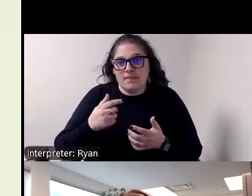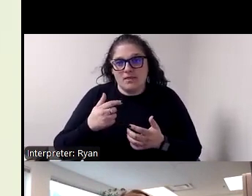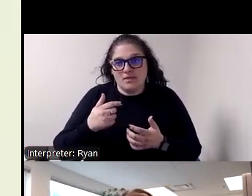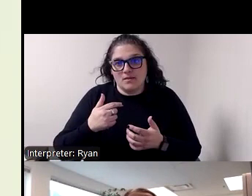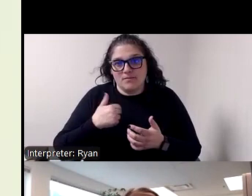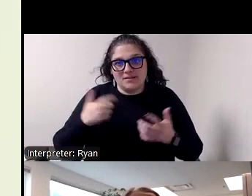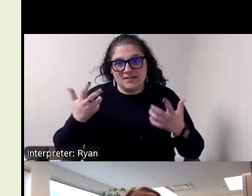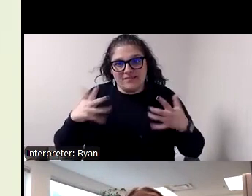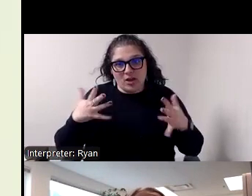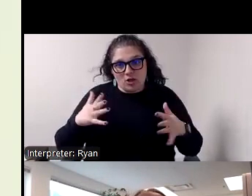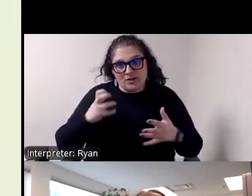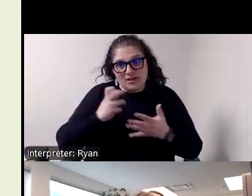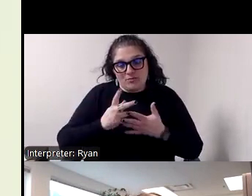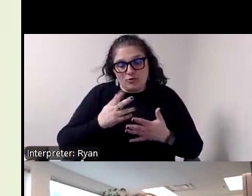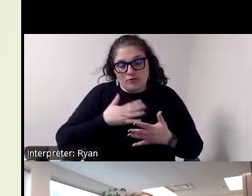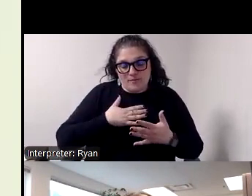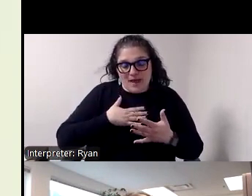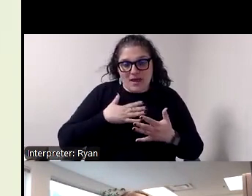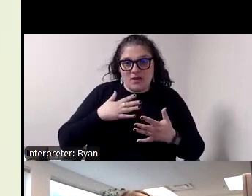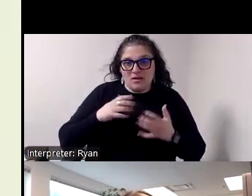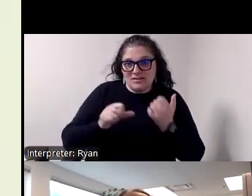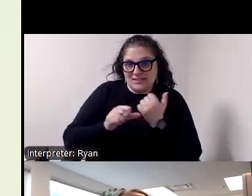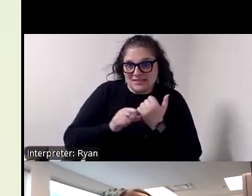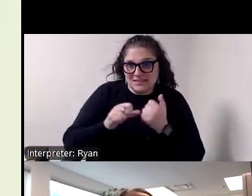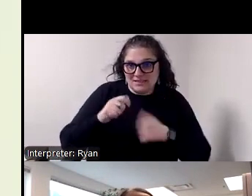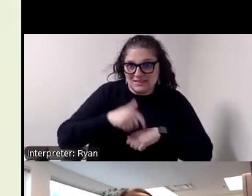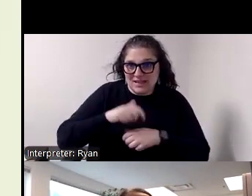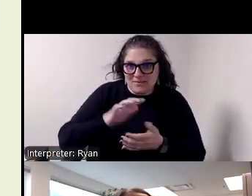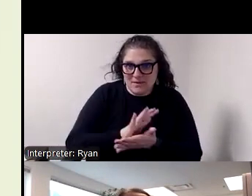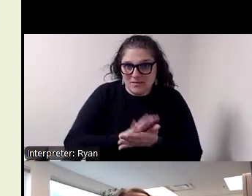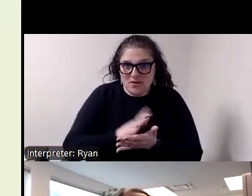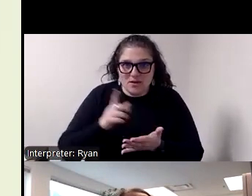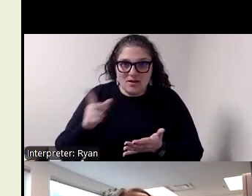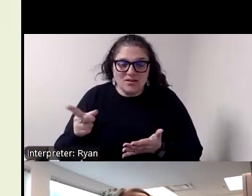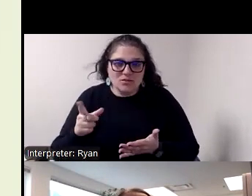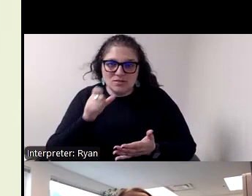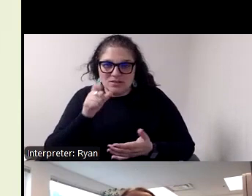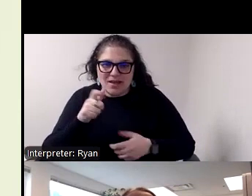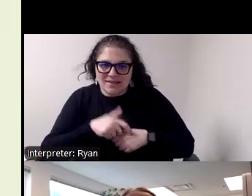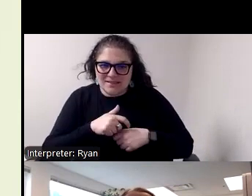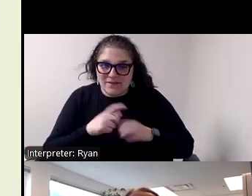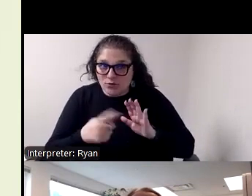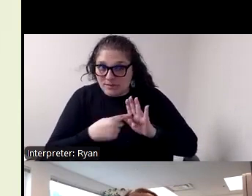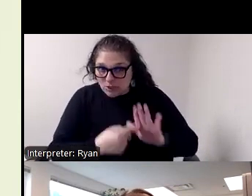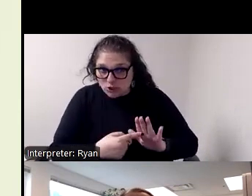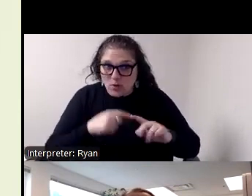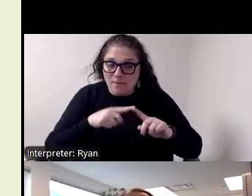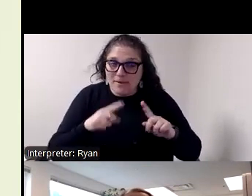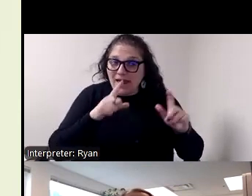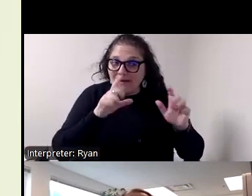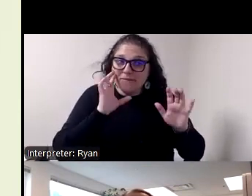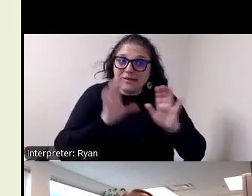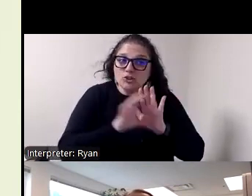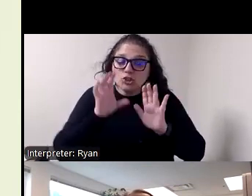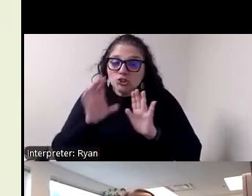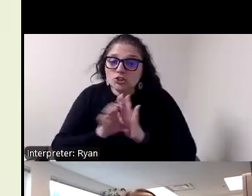my assistant's timesheet, and so it's just kind of not the right timing to be able to do that. But I've got all these screenshots for